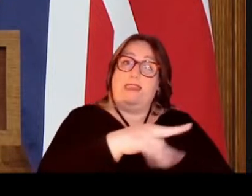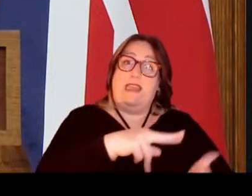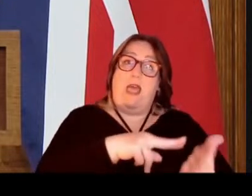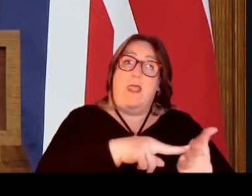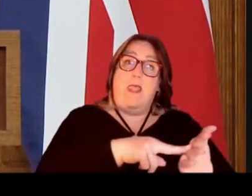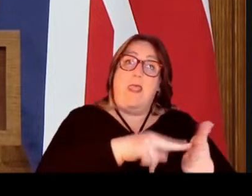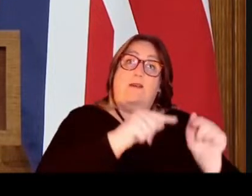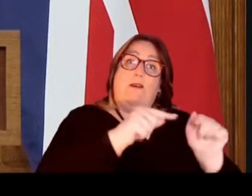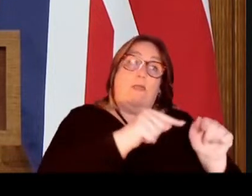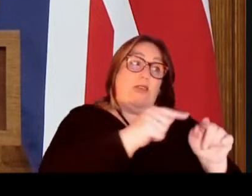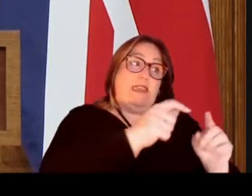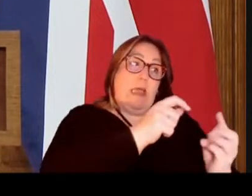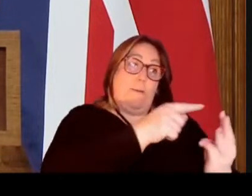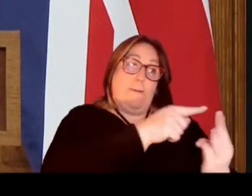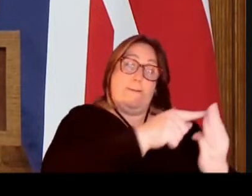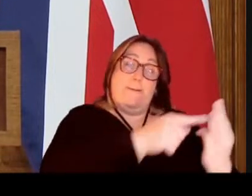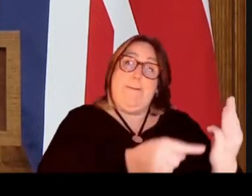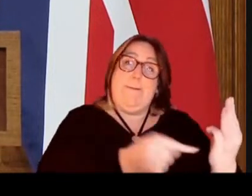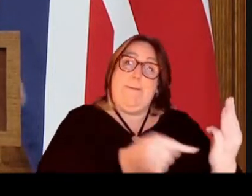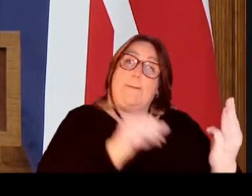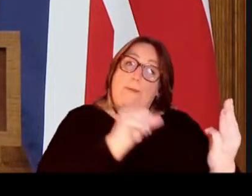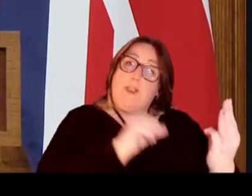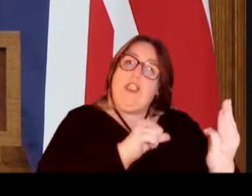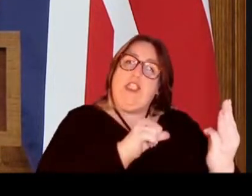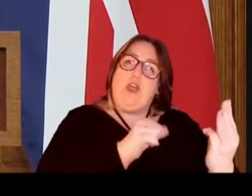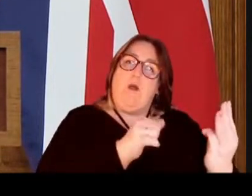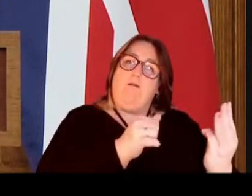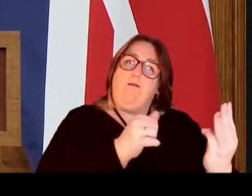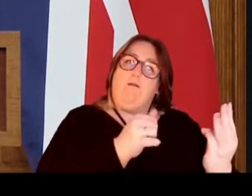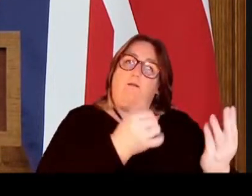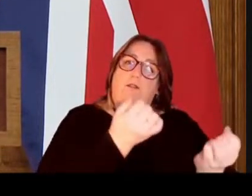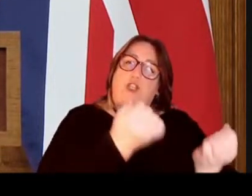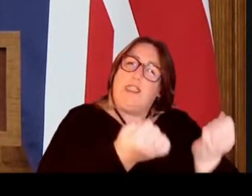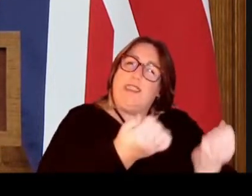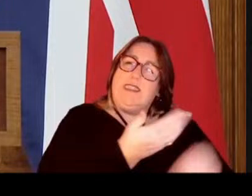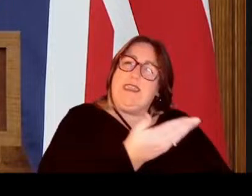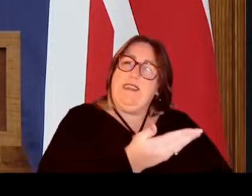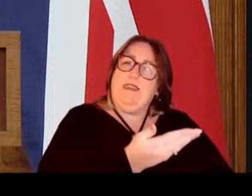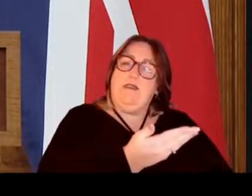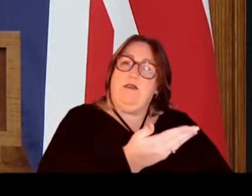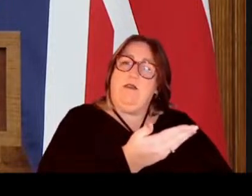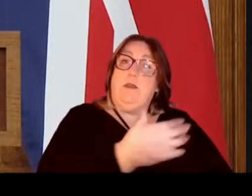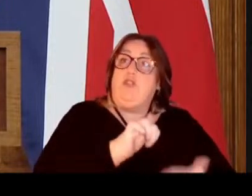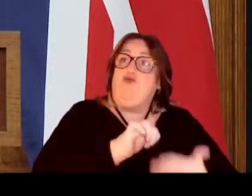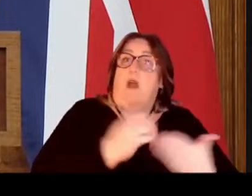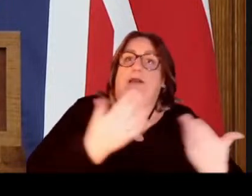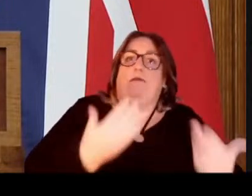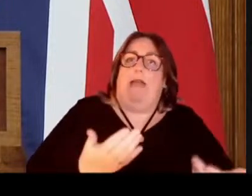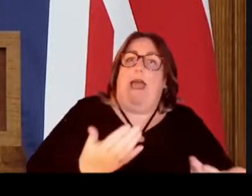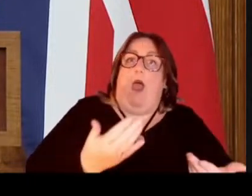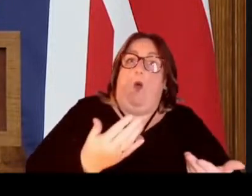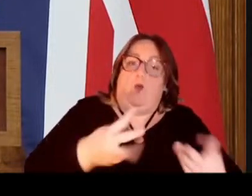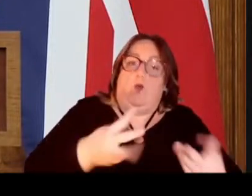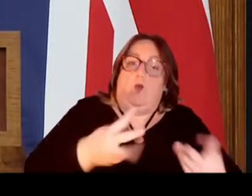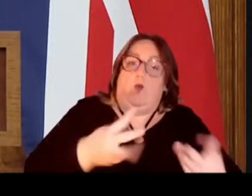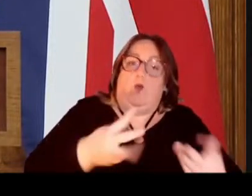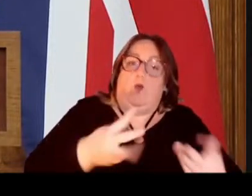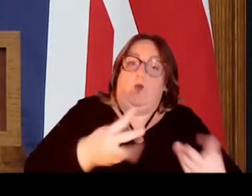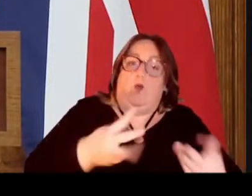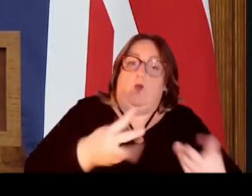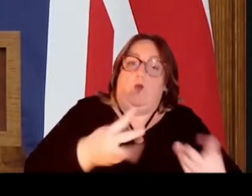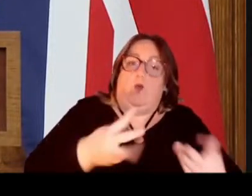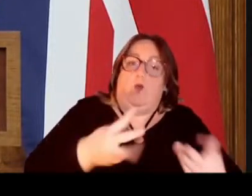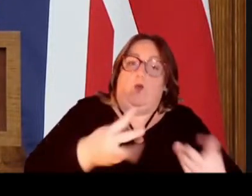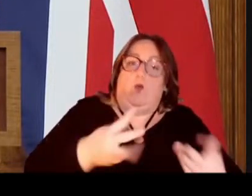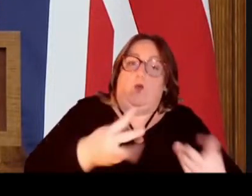It is now right, having got to this stage, that the questions are asked and the answers are given.